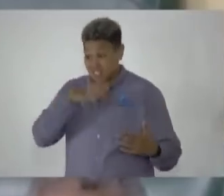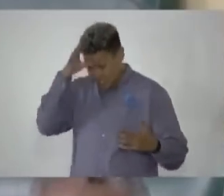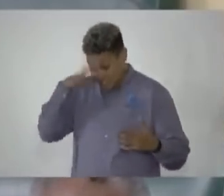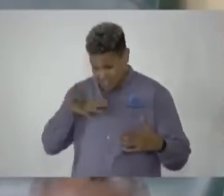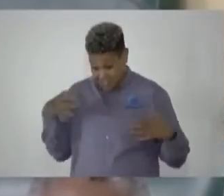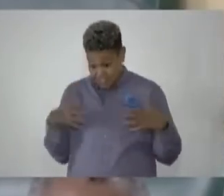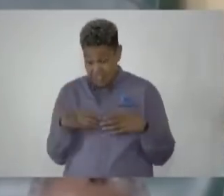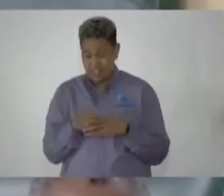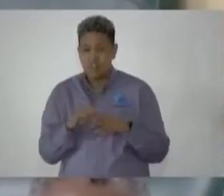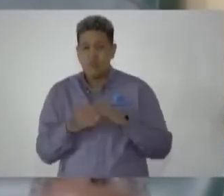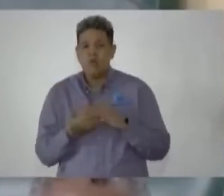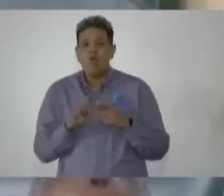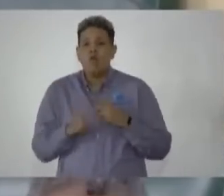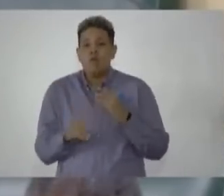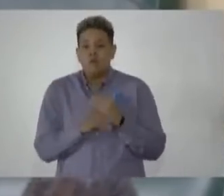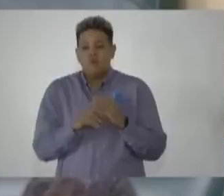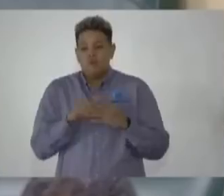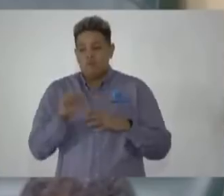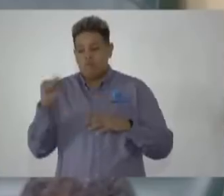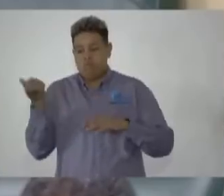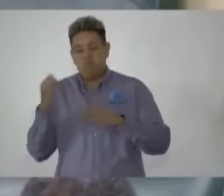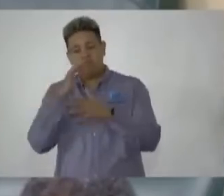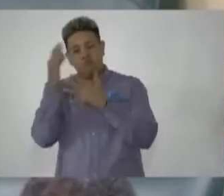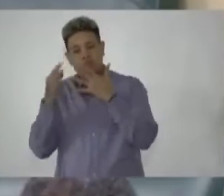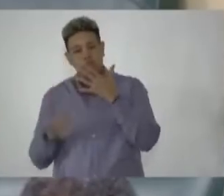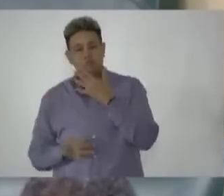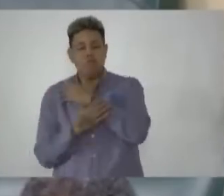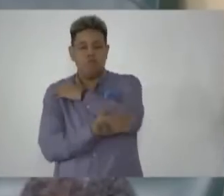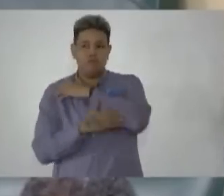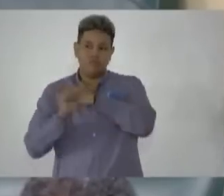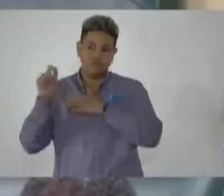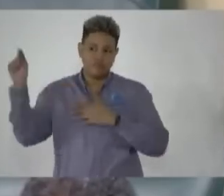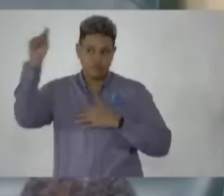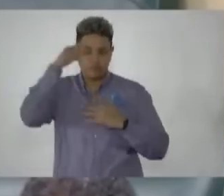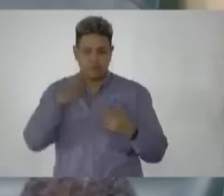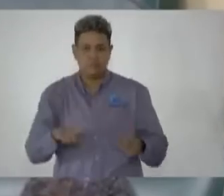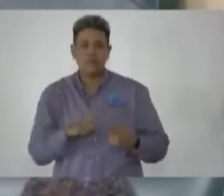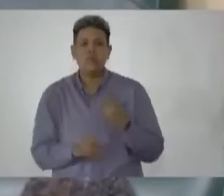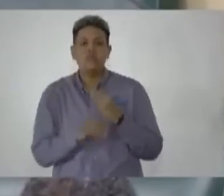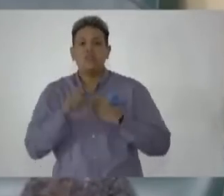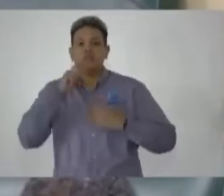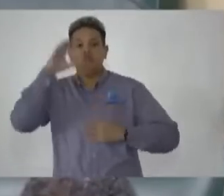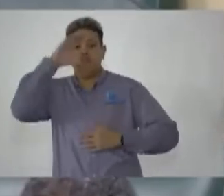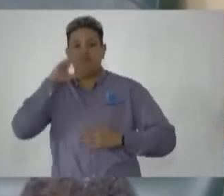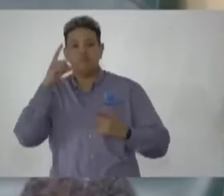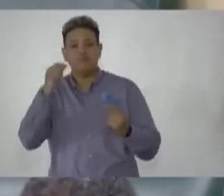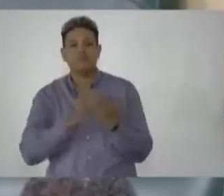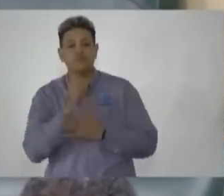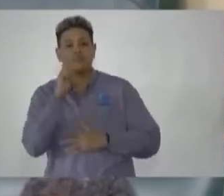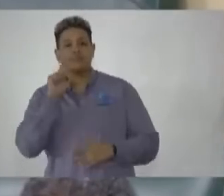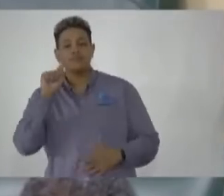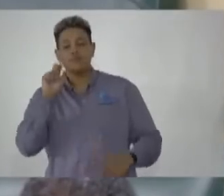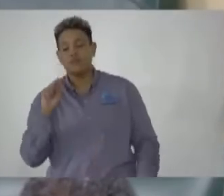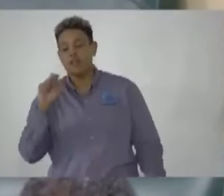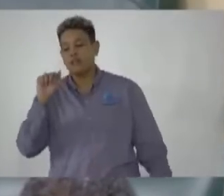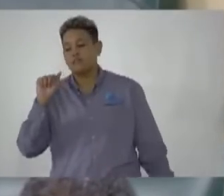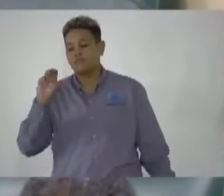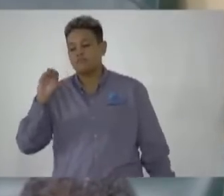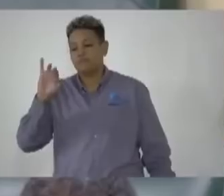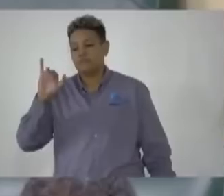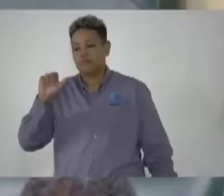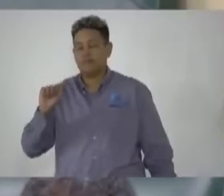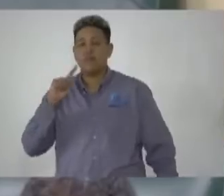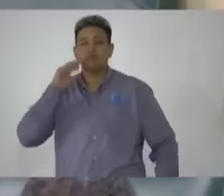Jamaica, but also in other Caribbean countries, and is seeking to do so throughout Latin America.